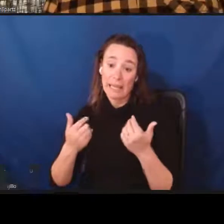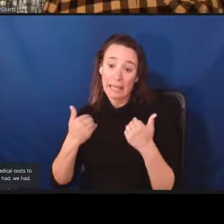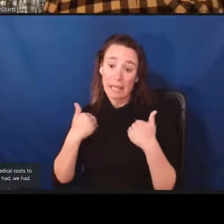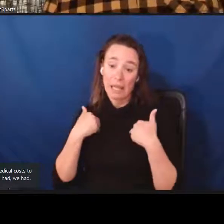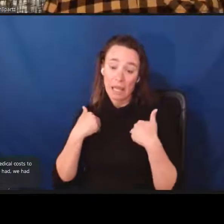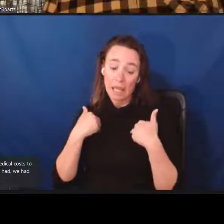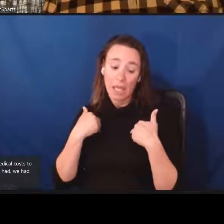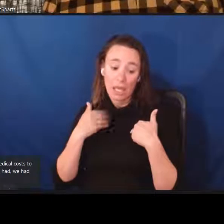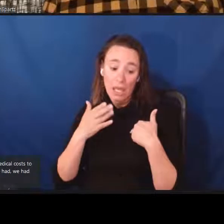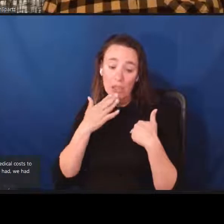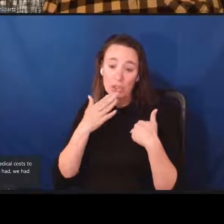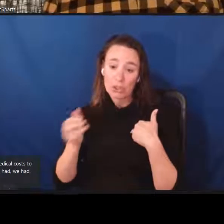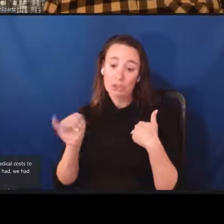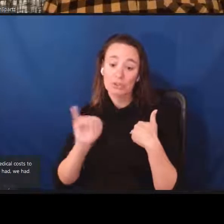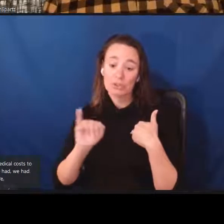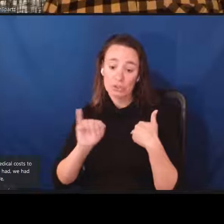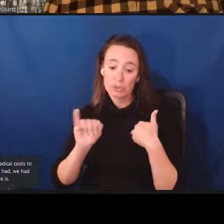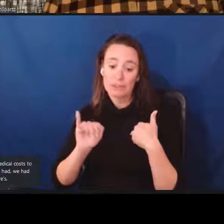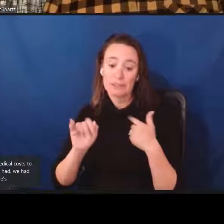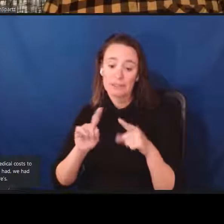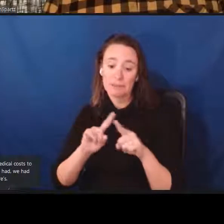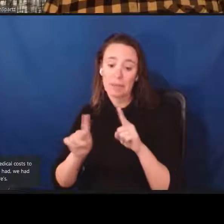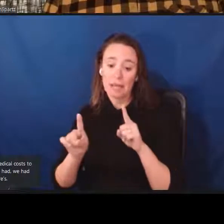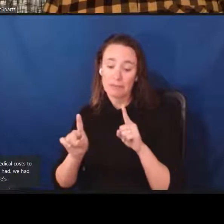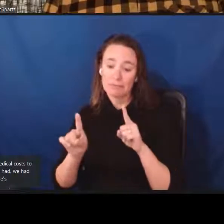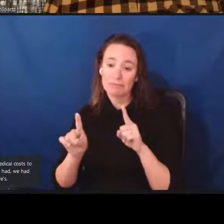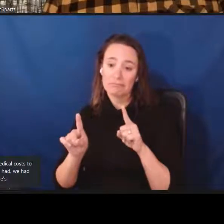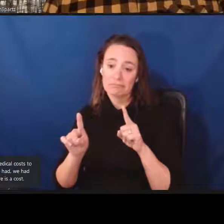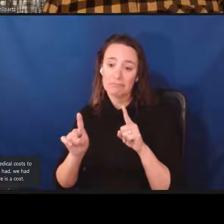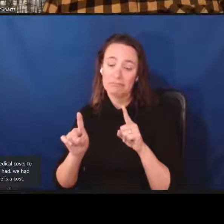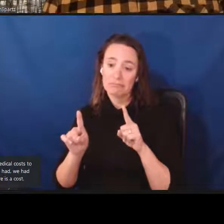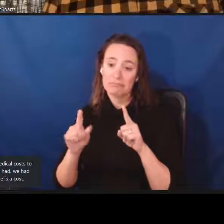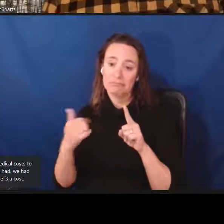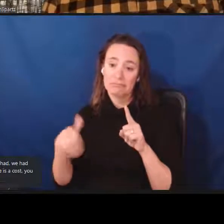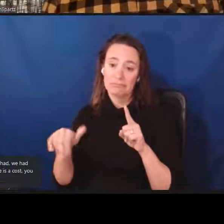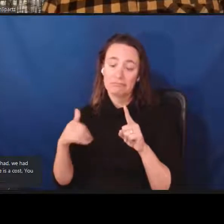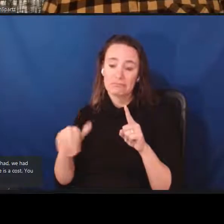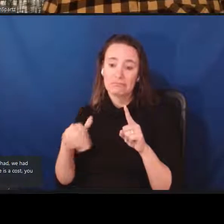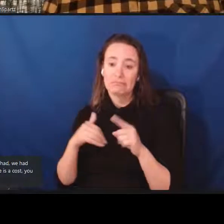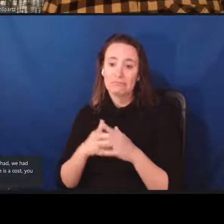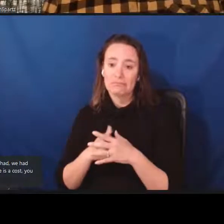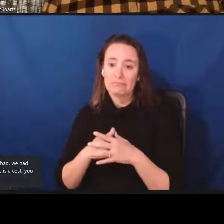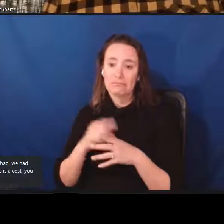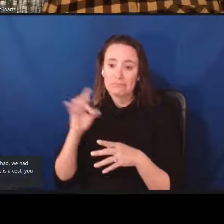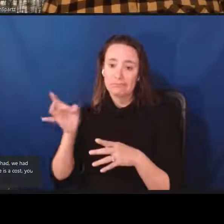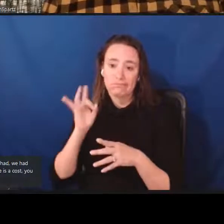really good insurance, but there was the cost, the